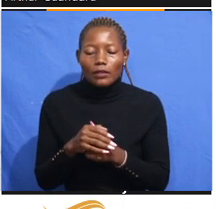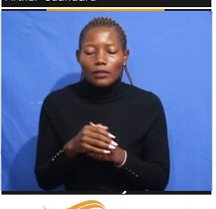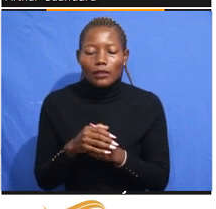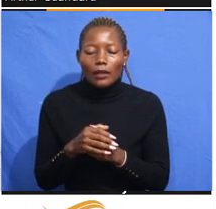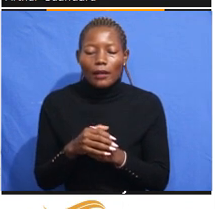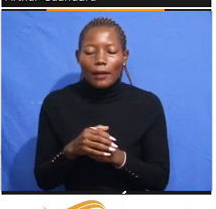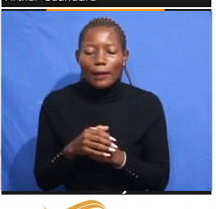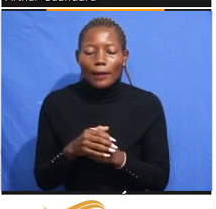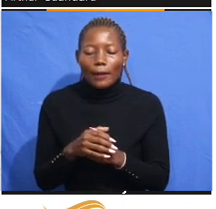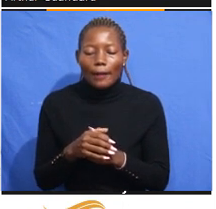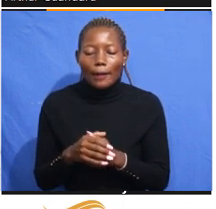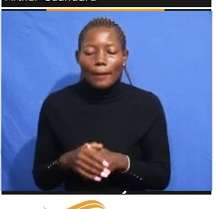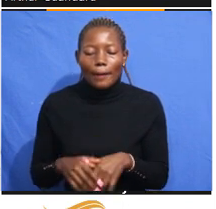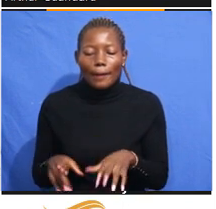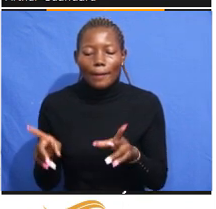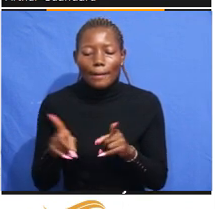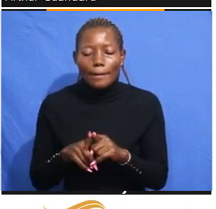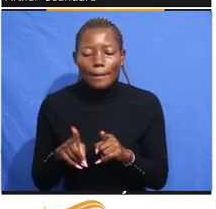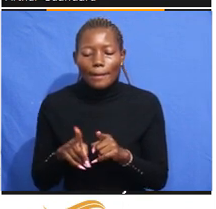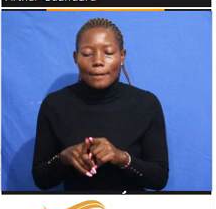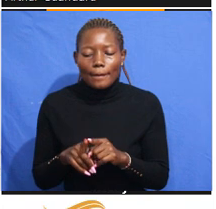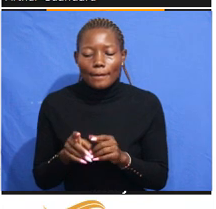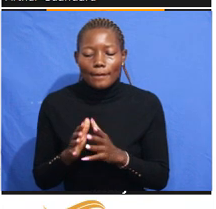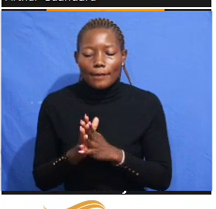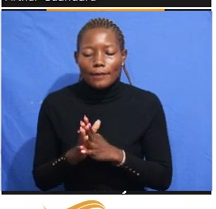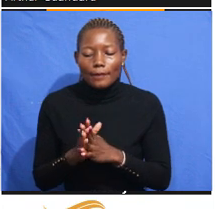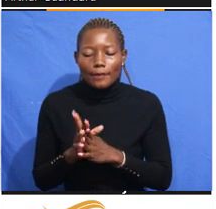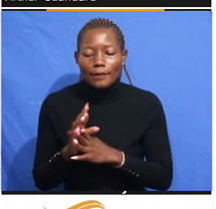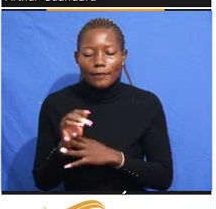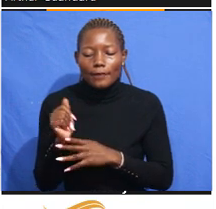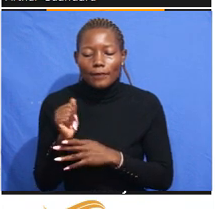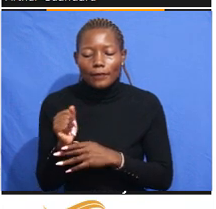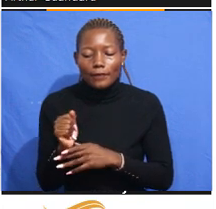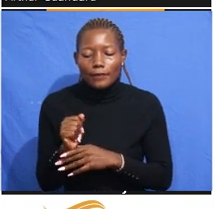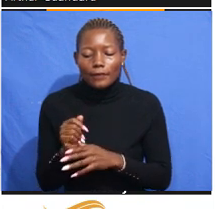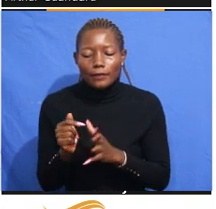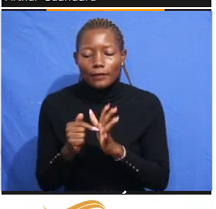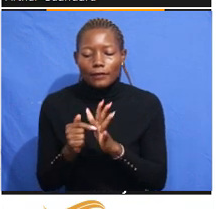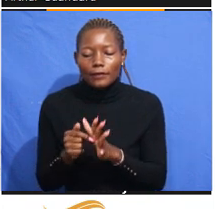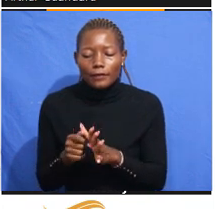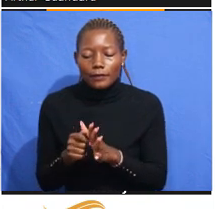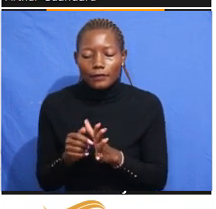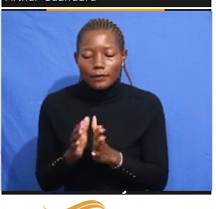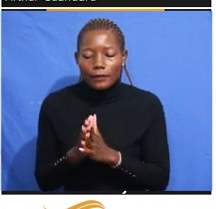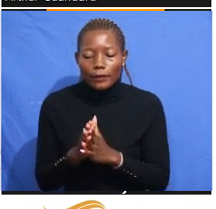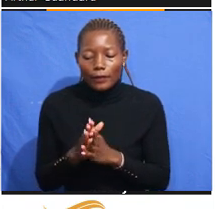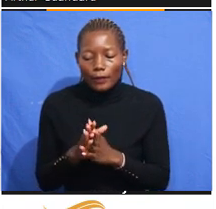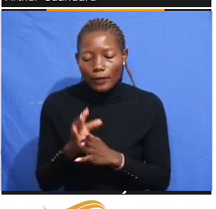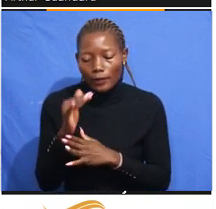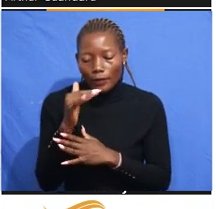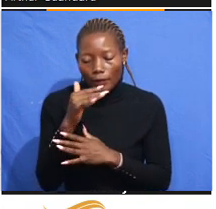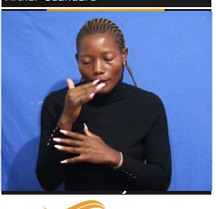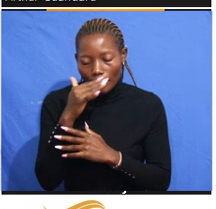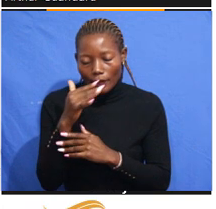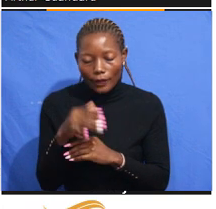Again, respiratory rate usually determines the amount of oxygen that is delivered to the muscles during exercise, and